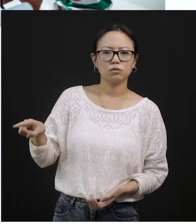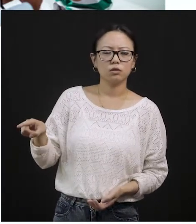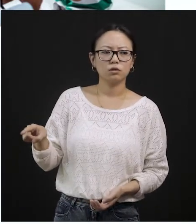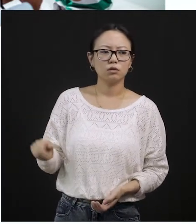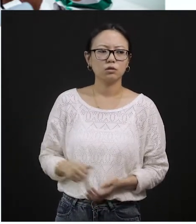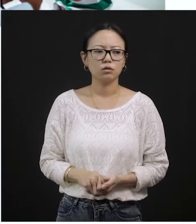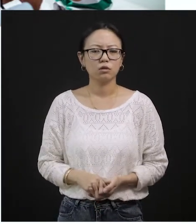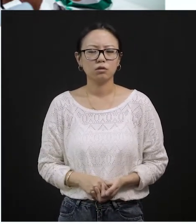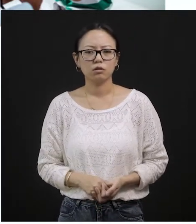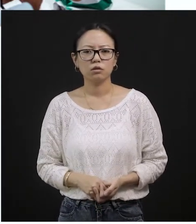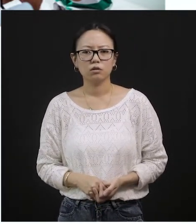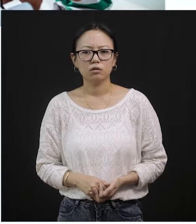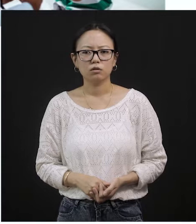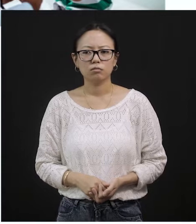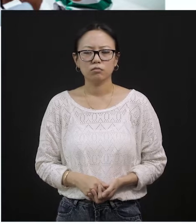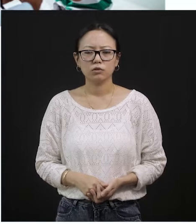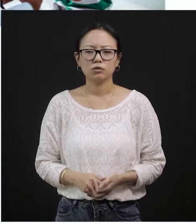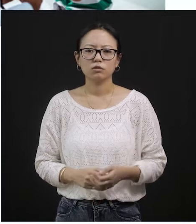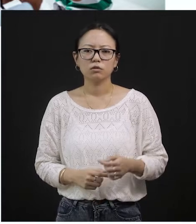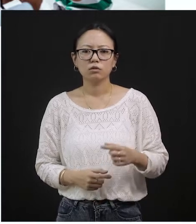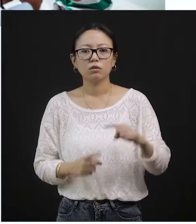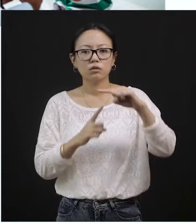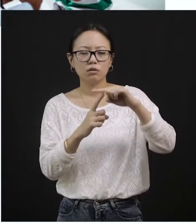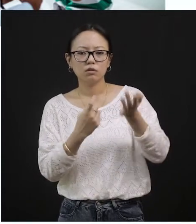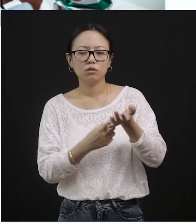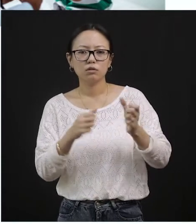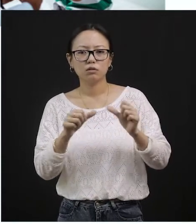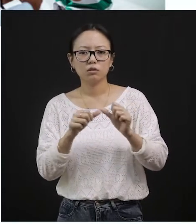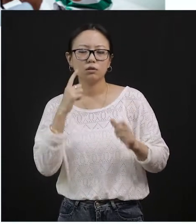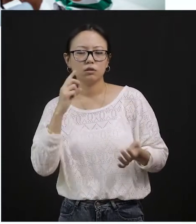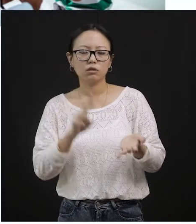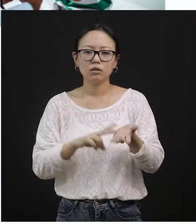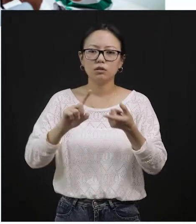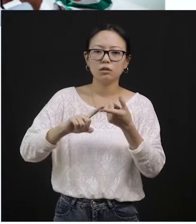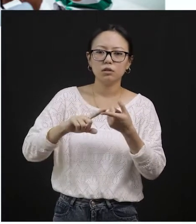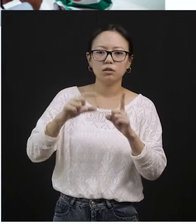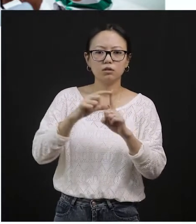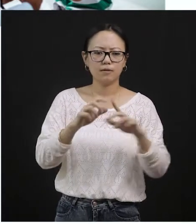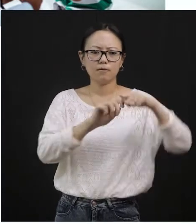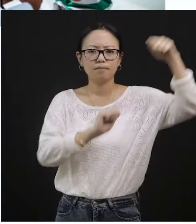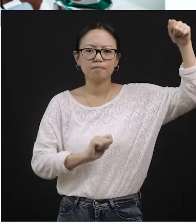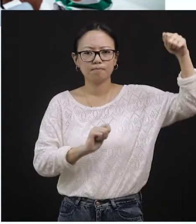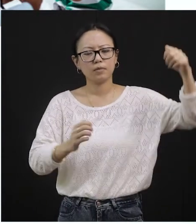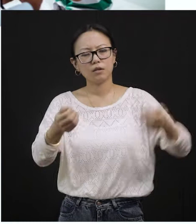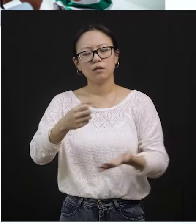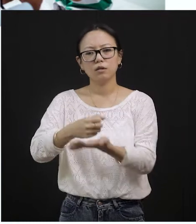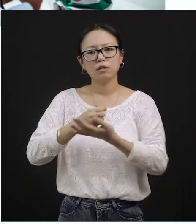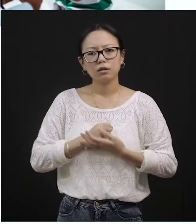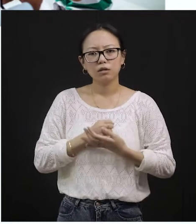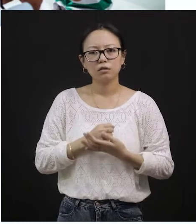qualified and trained to treat sick people. All right? And I'm sure some of you, your aim in